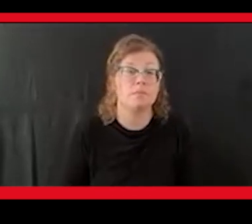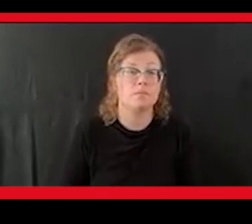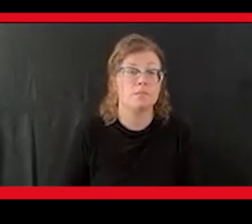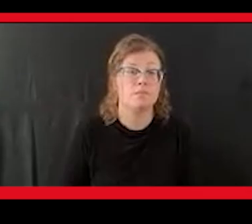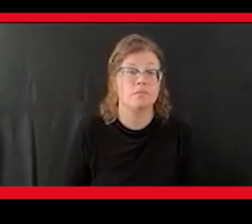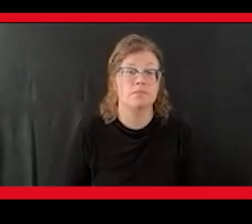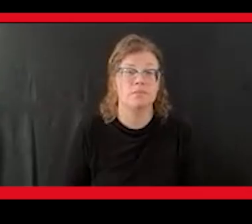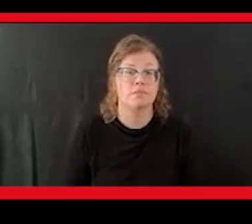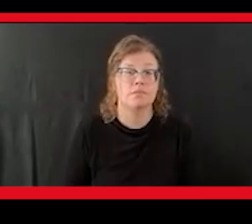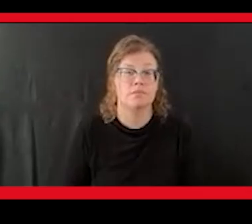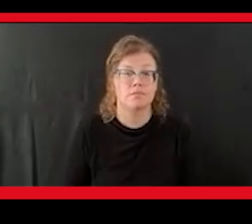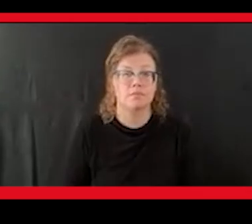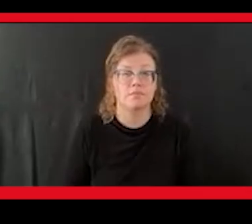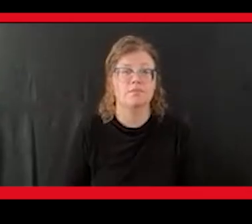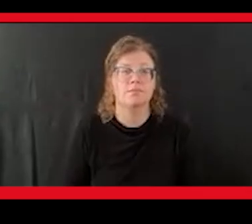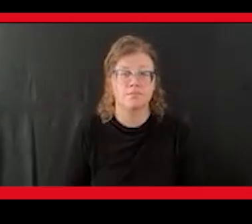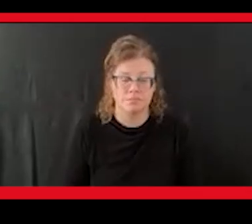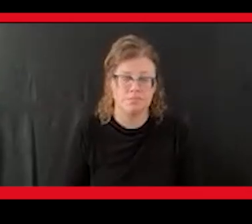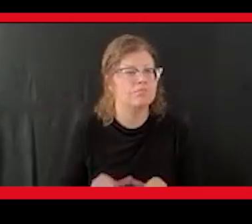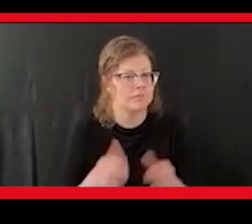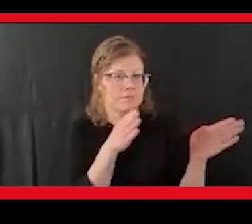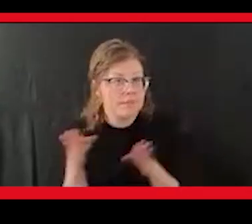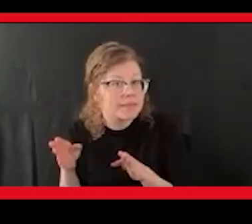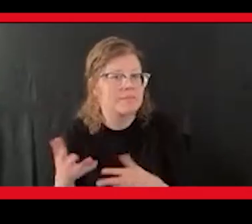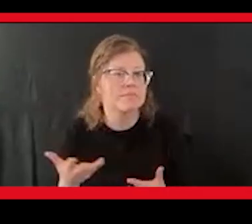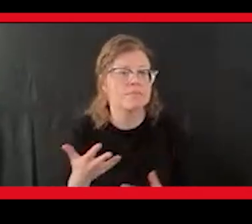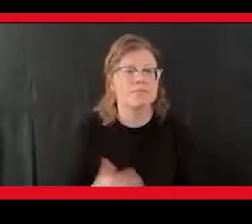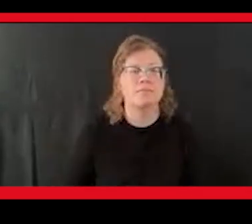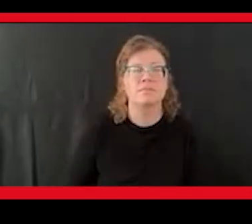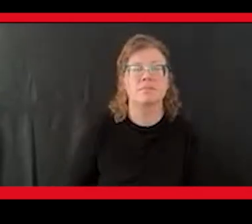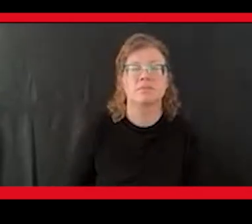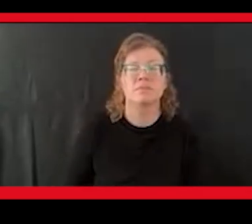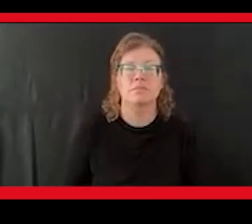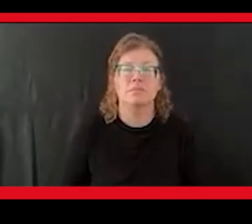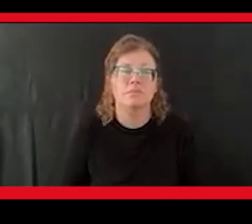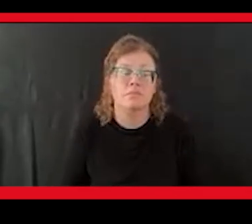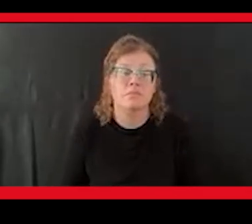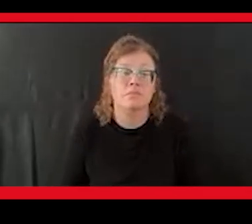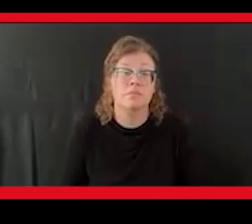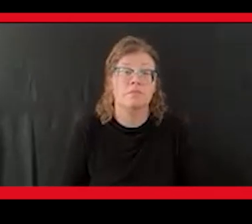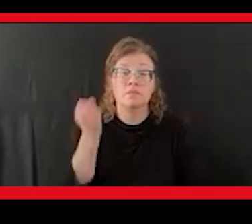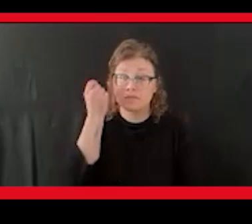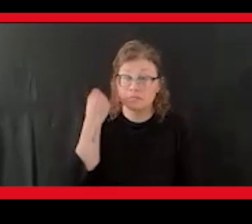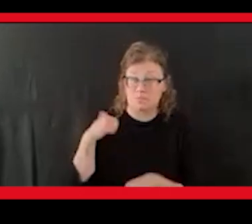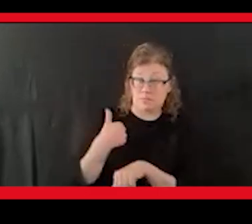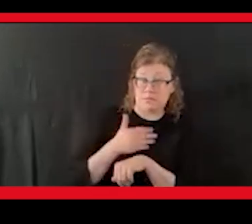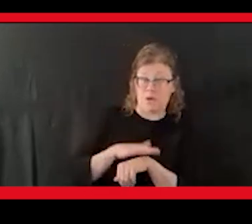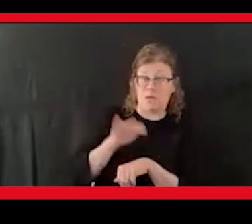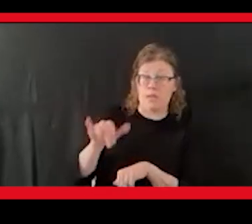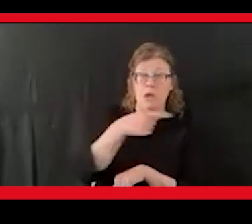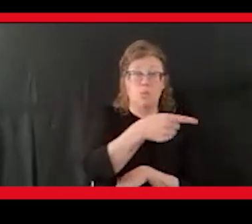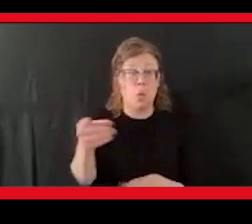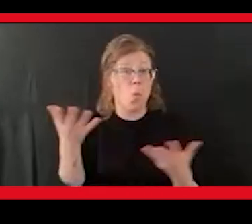Contingency plan. Because you're eligible to apply for projects that end before the